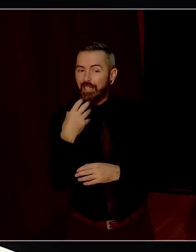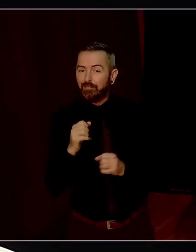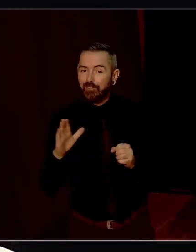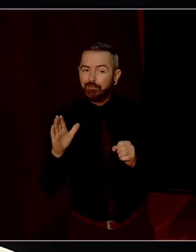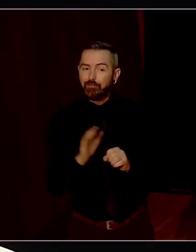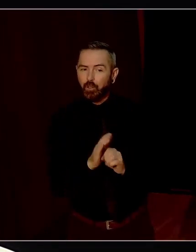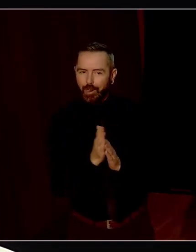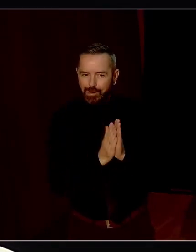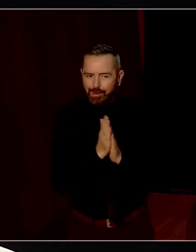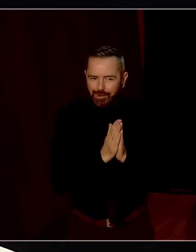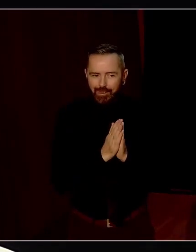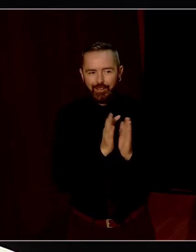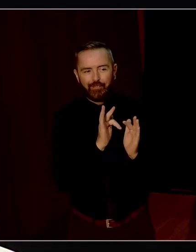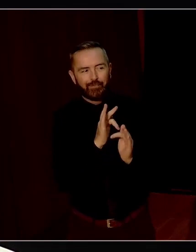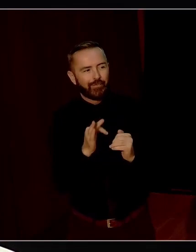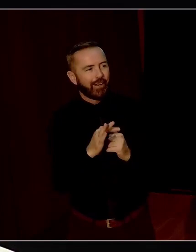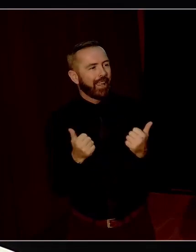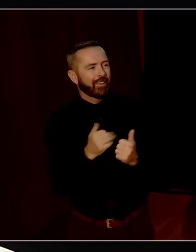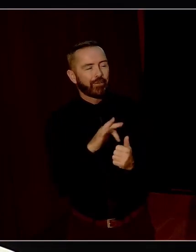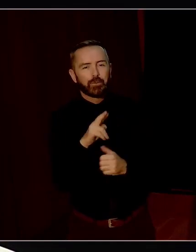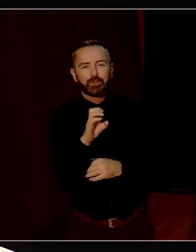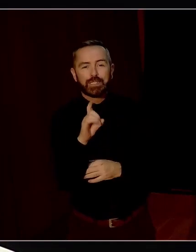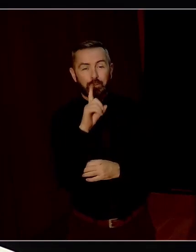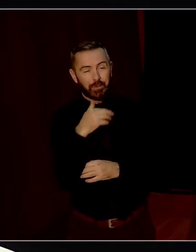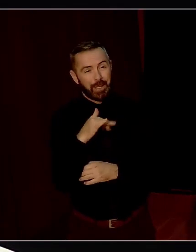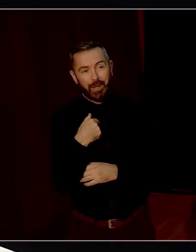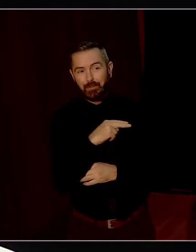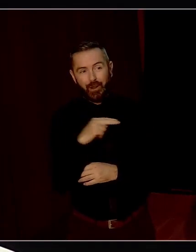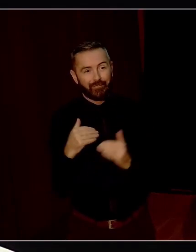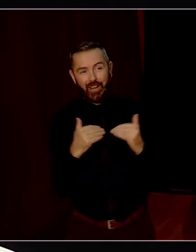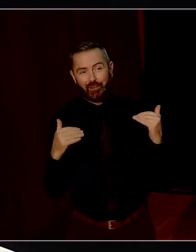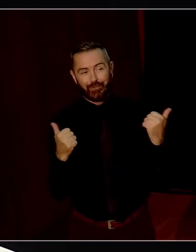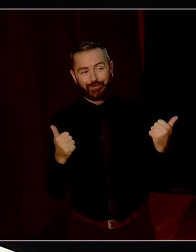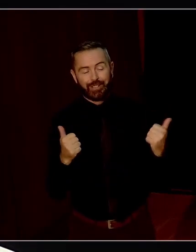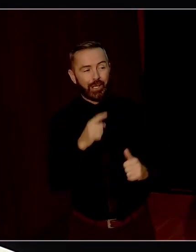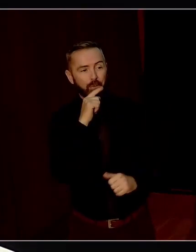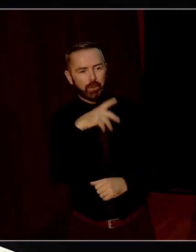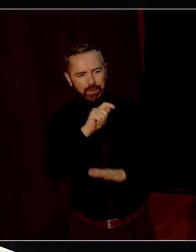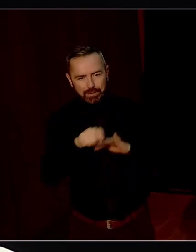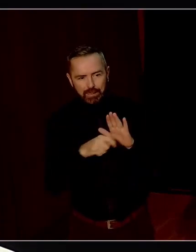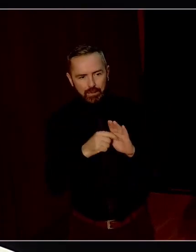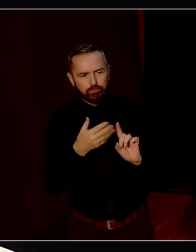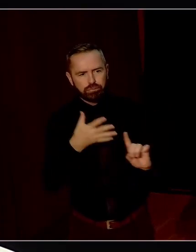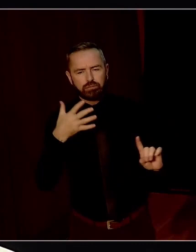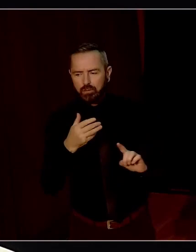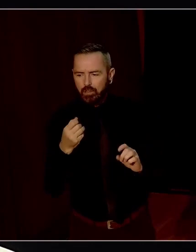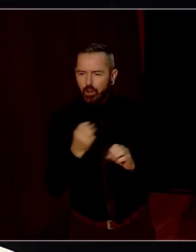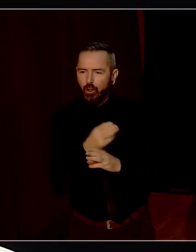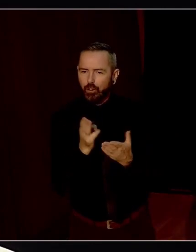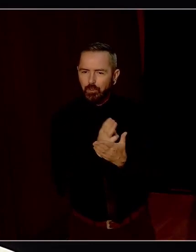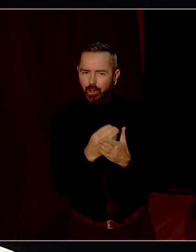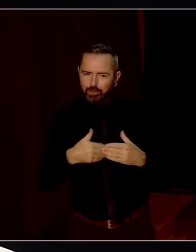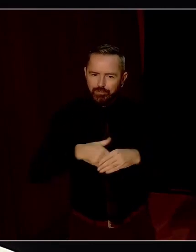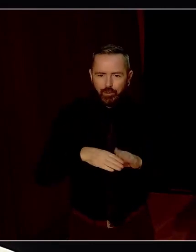full enthusiasm for anything from UCD, but I'm being unfair here, I think. The Taoiseach did acknowledge the part played